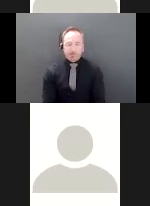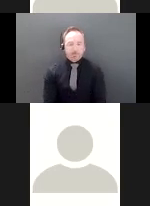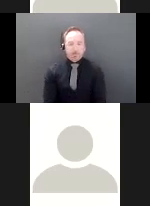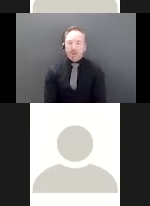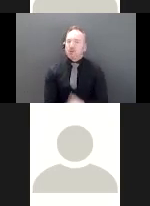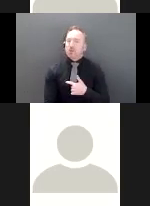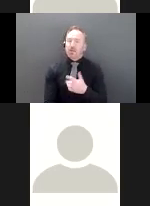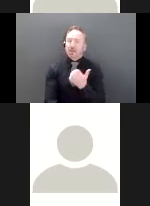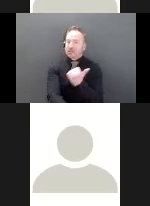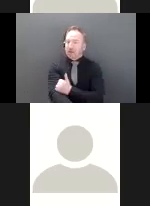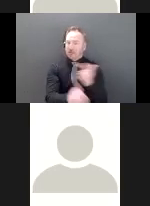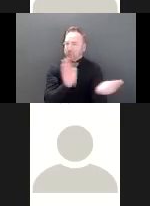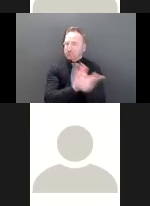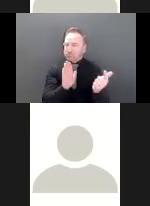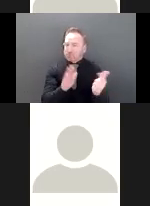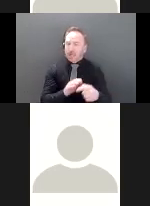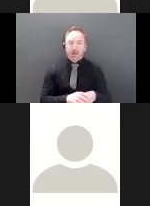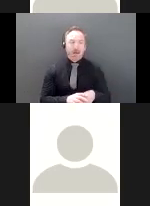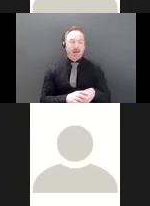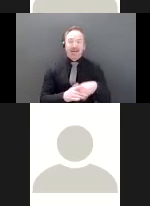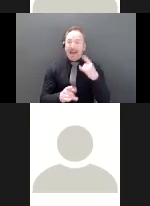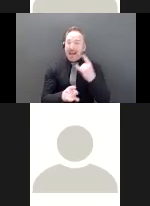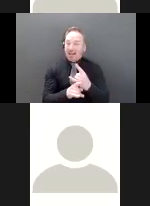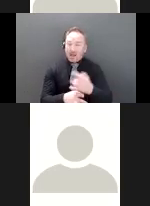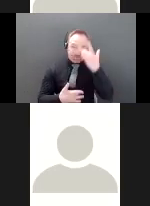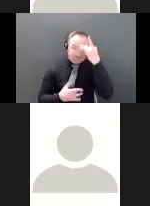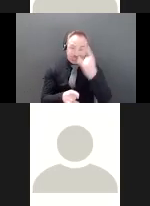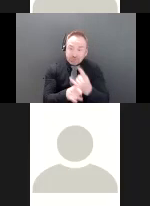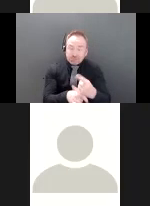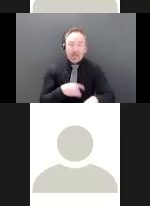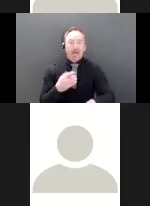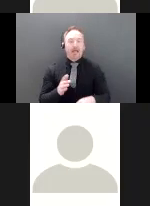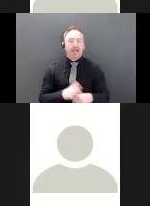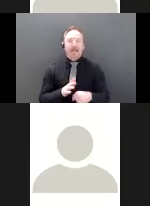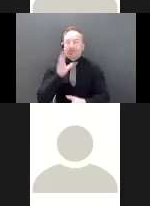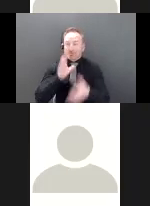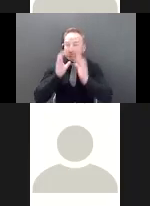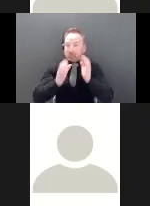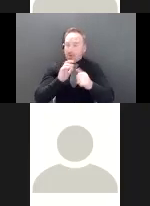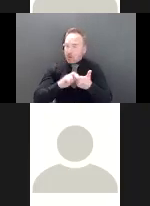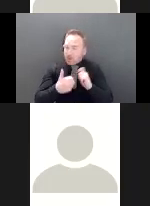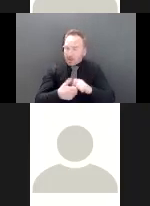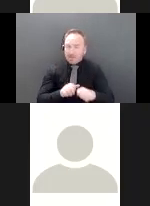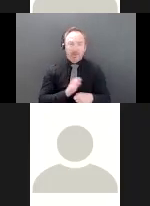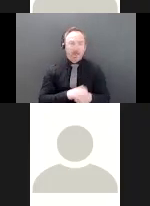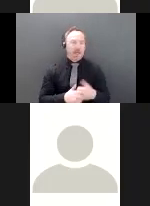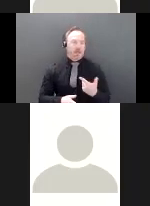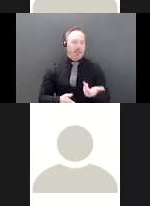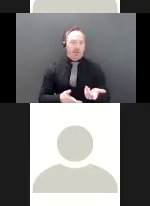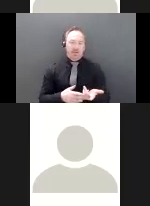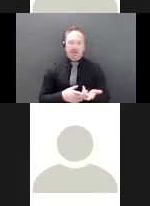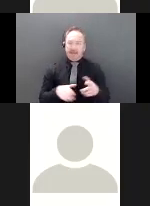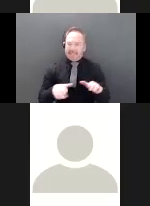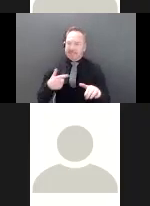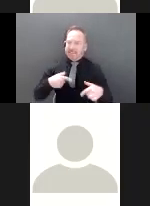drugs, alcoholic, problem drinker, he controls her daily activities, violent,